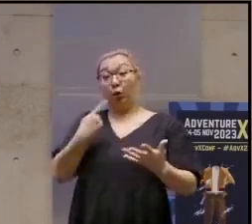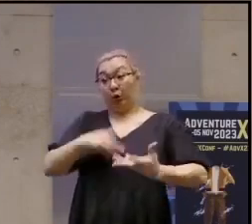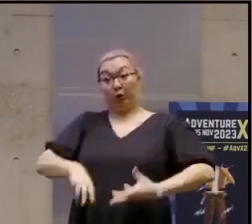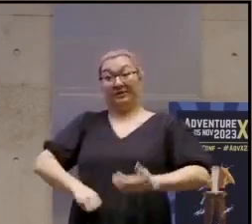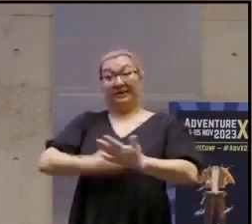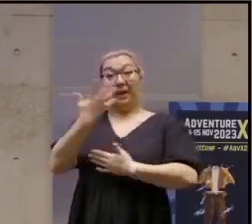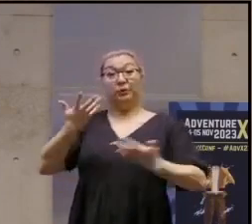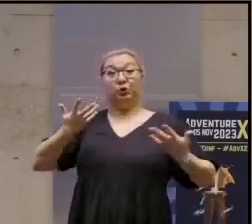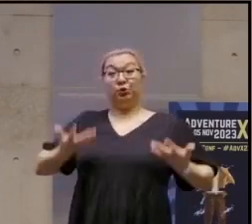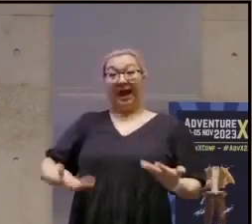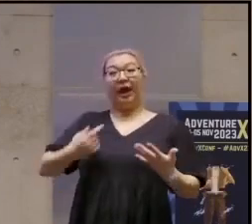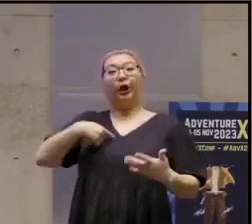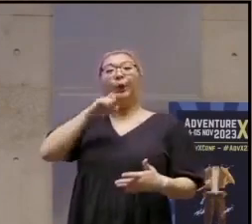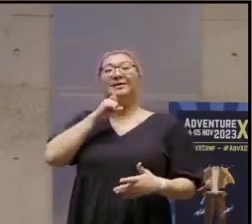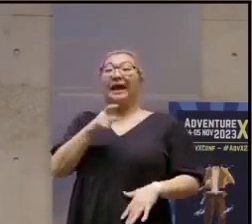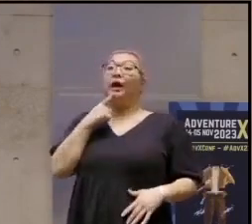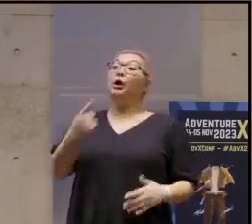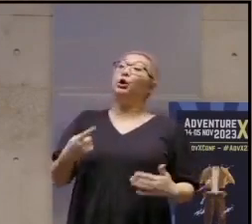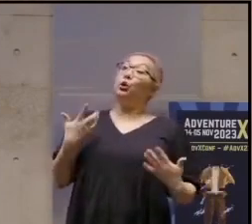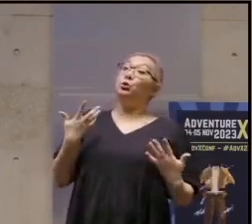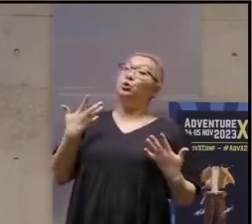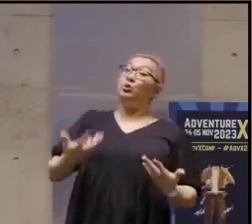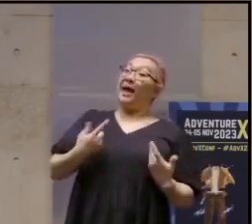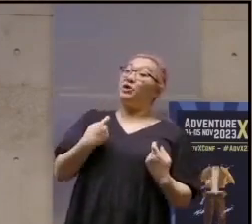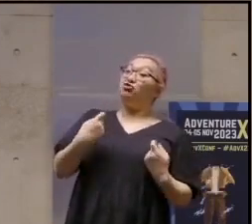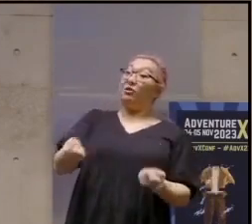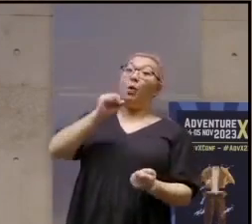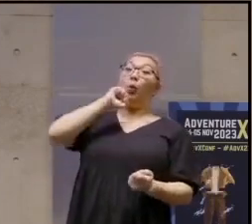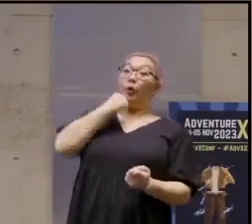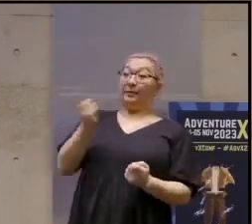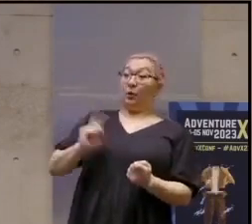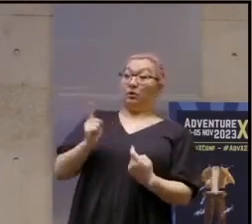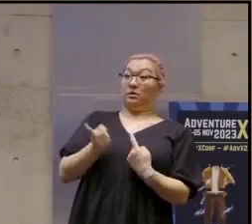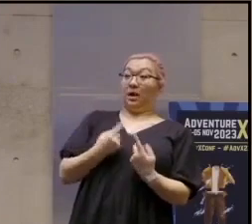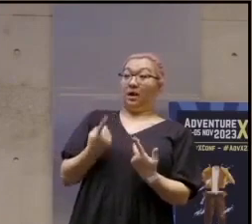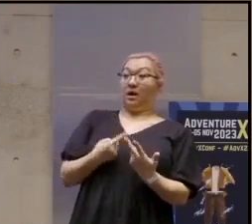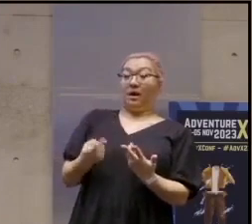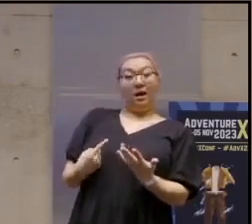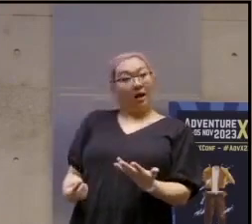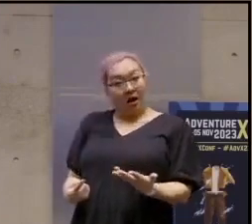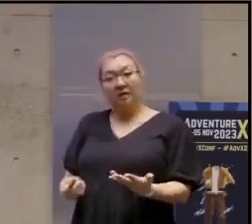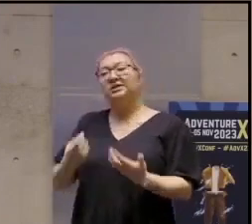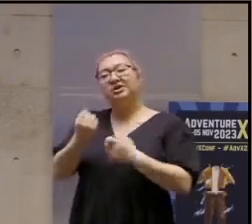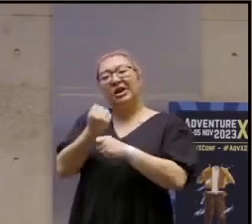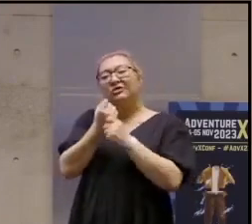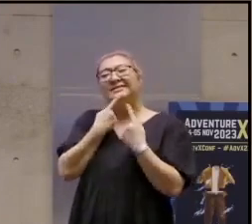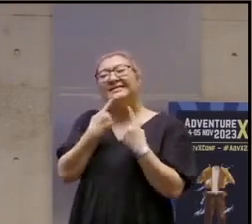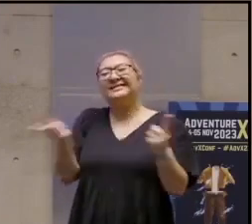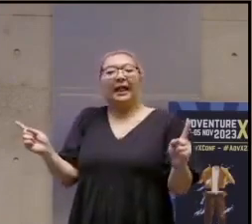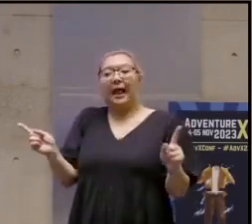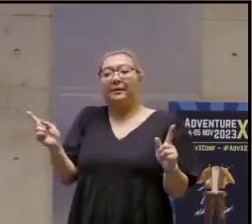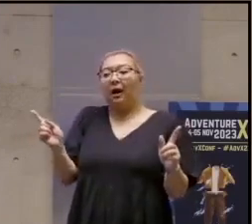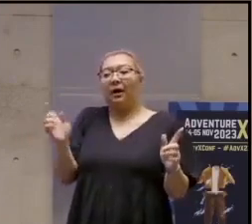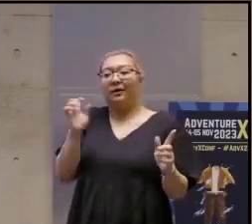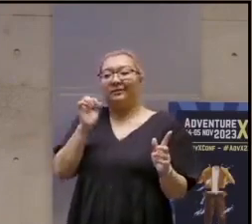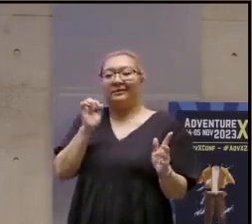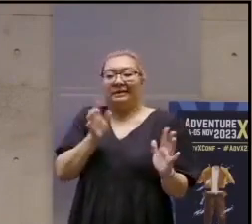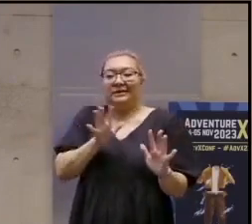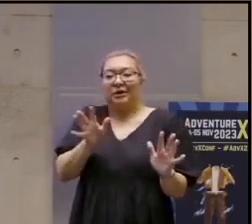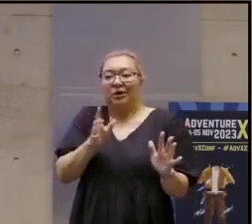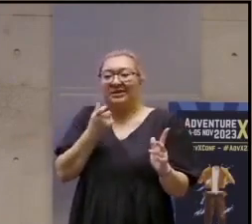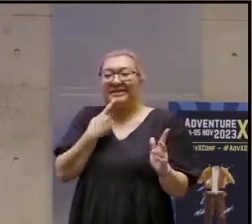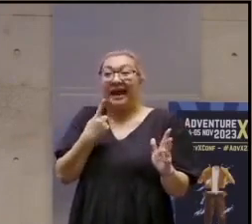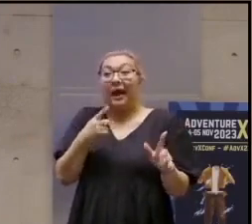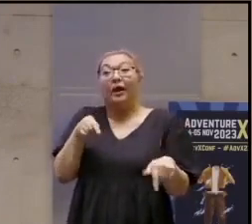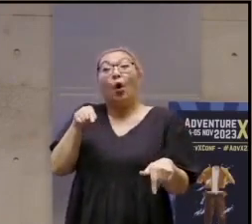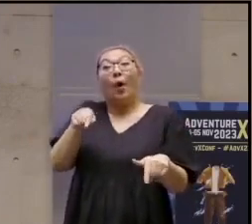recommend this, for example, and then you can, it's a bit of a disclaimer. And general disclaimers, you can never go wrong as well. You say, this was correct